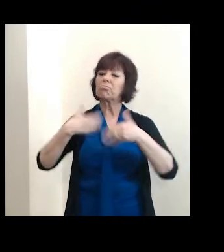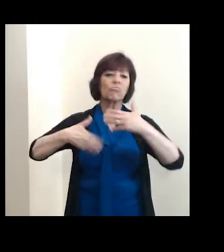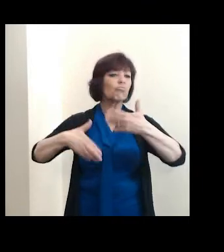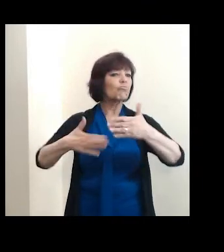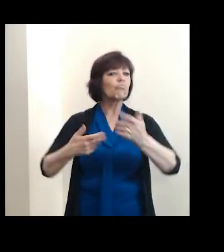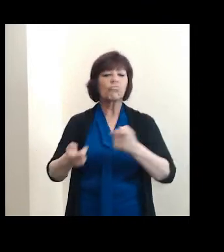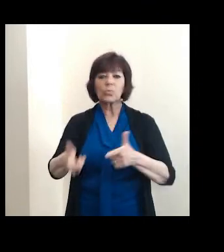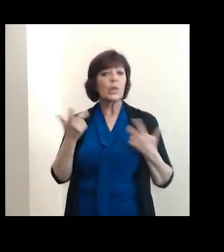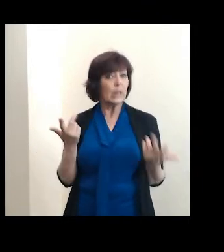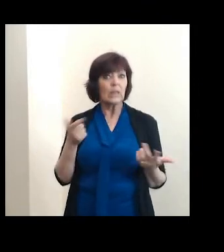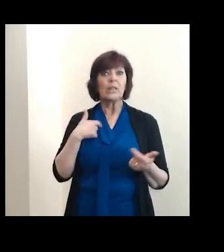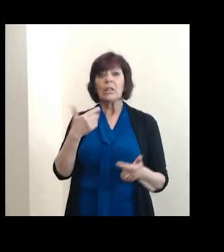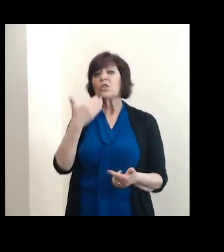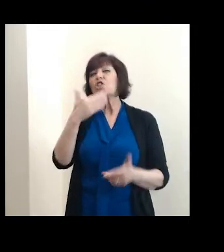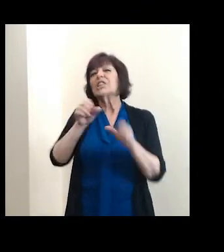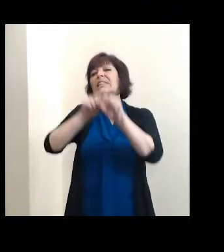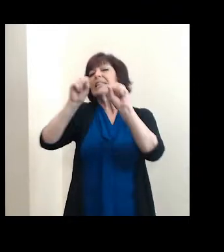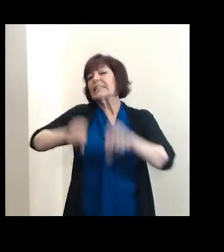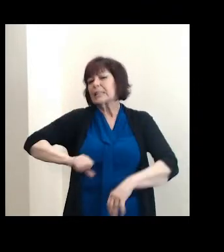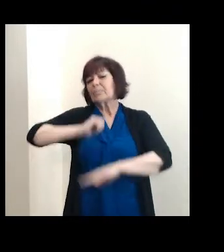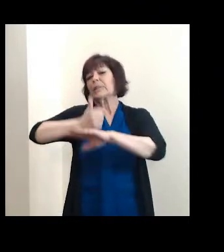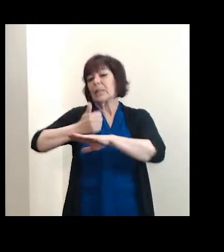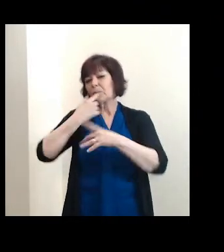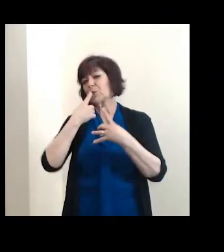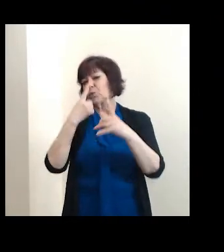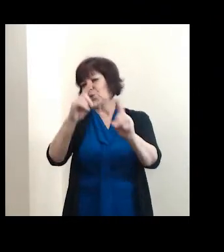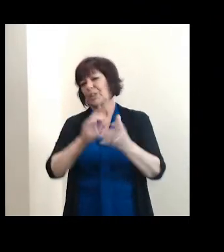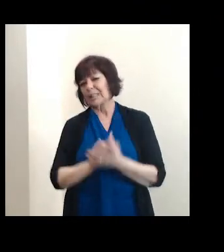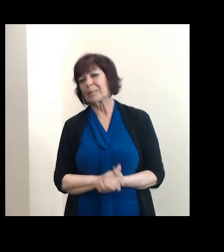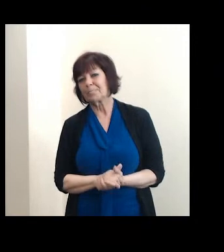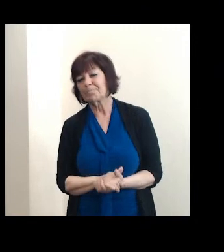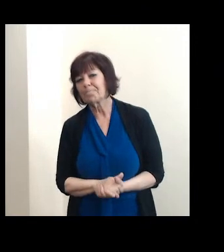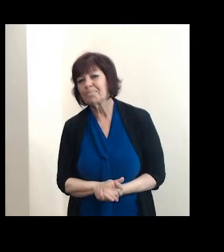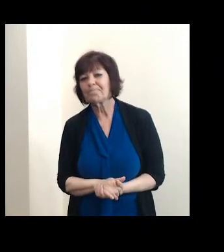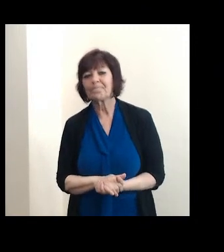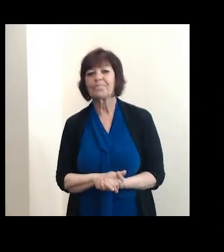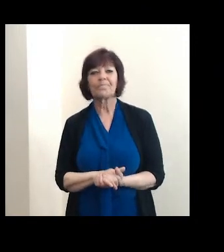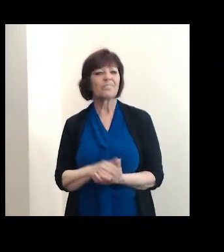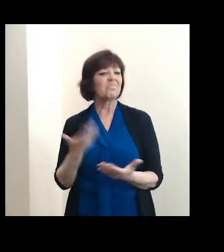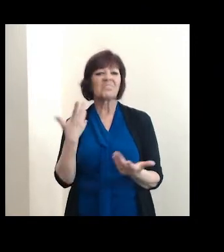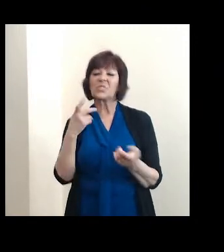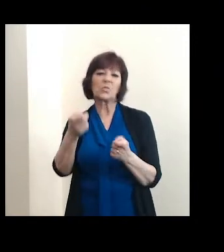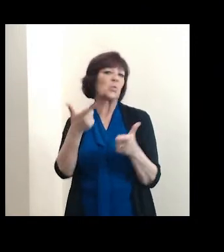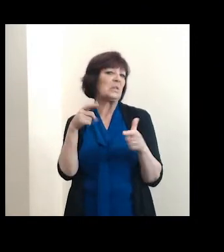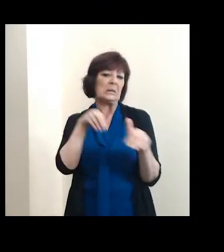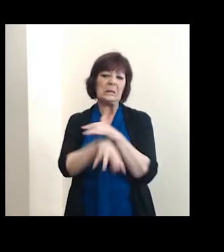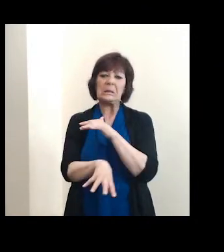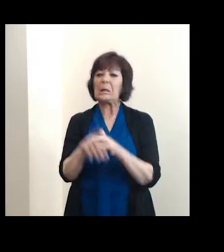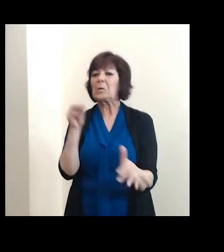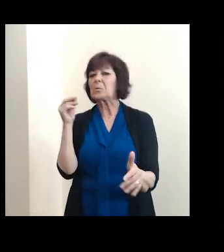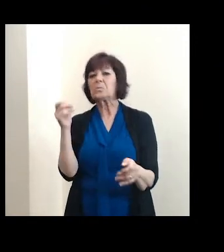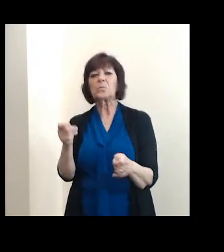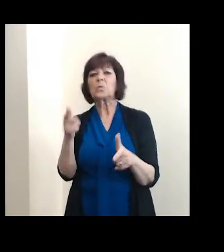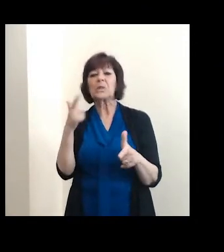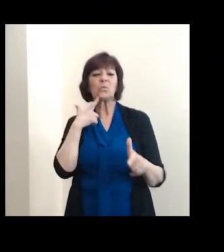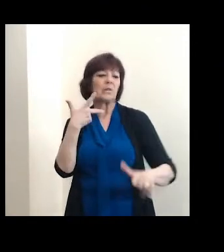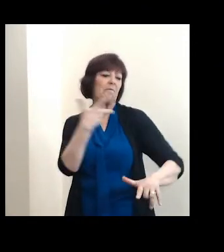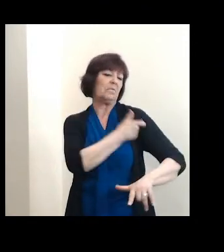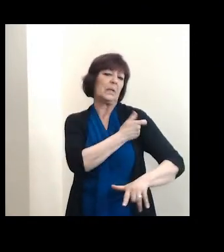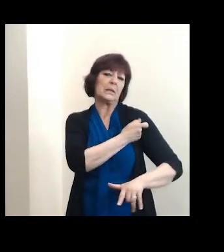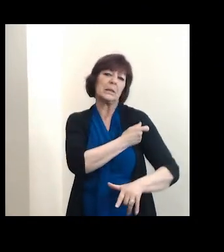we've got a really good system that's working across the community to get people in and out, and the most important thing is we're